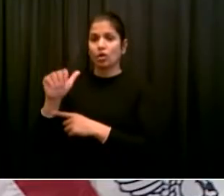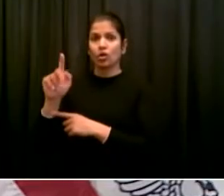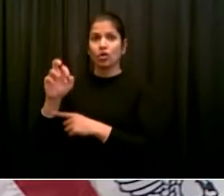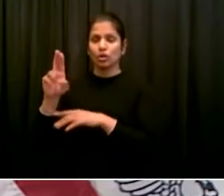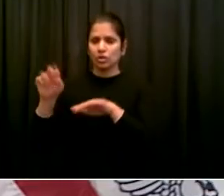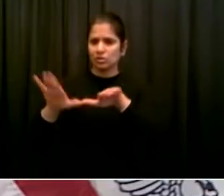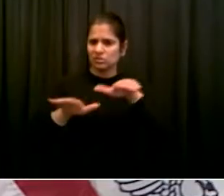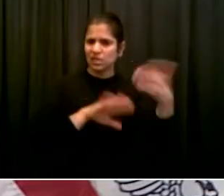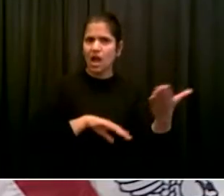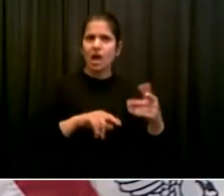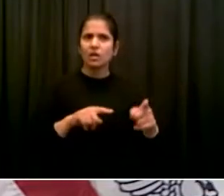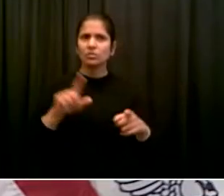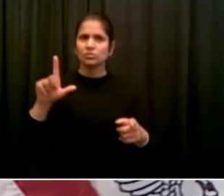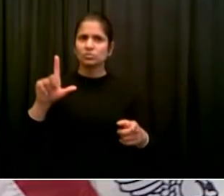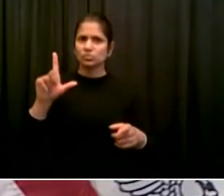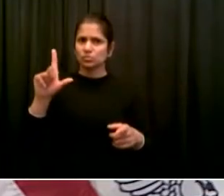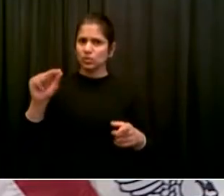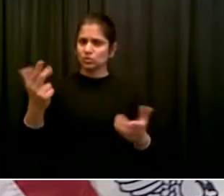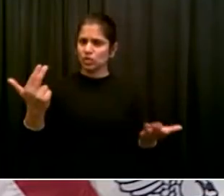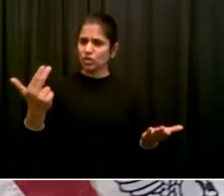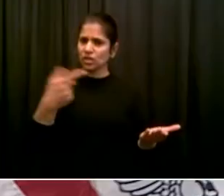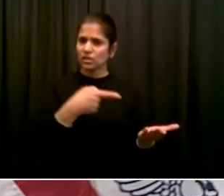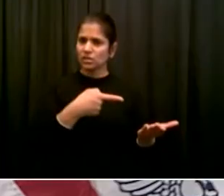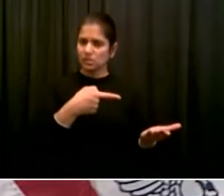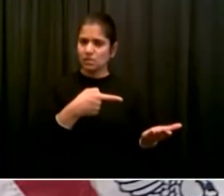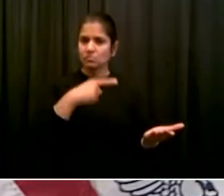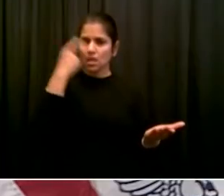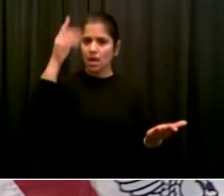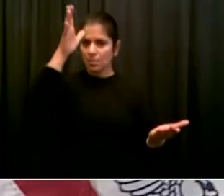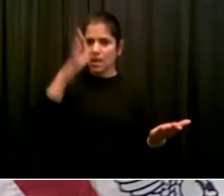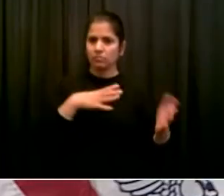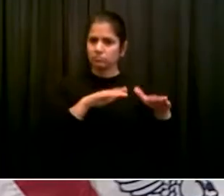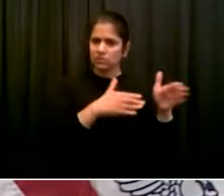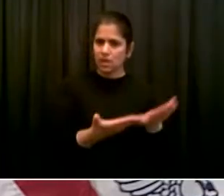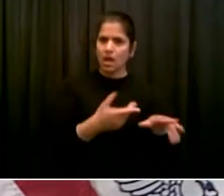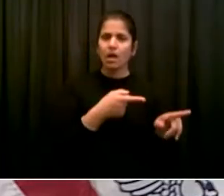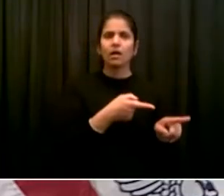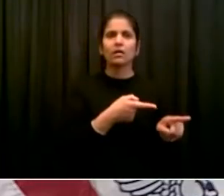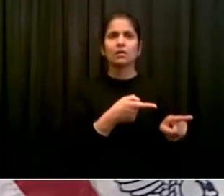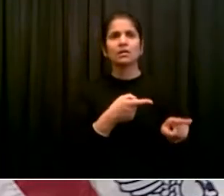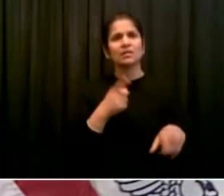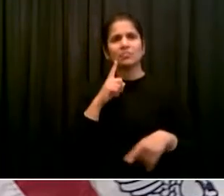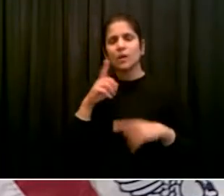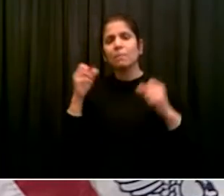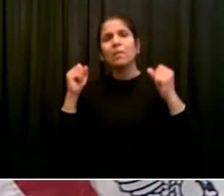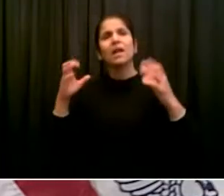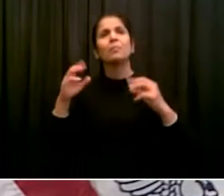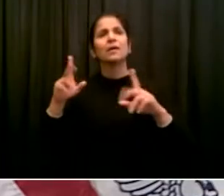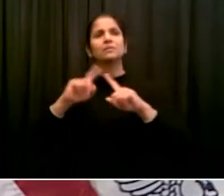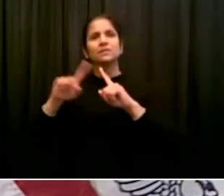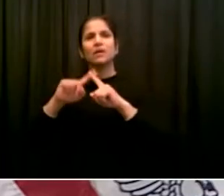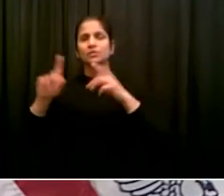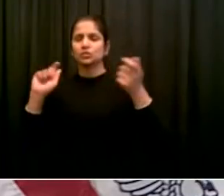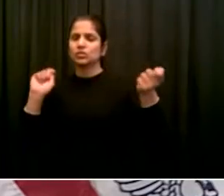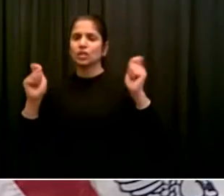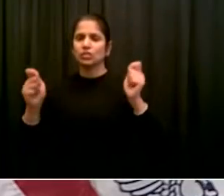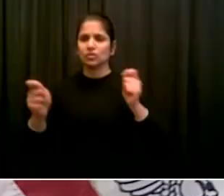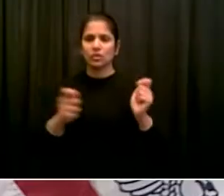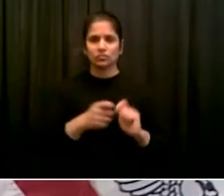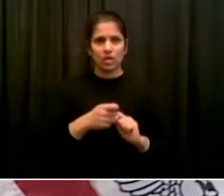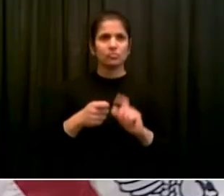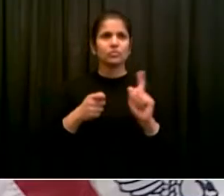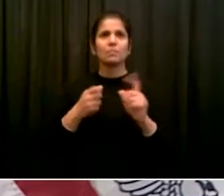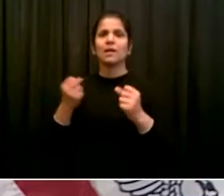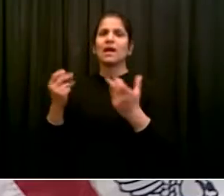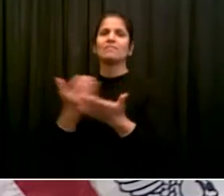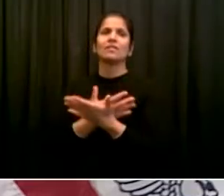line is there are a host of changes that come from everything that we all have learned as a